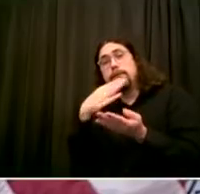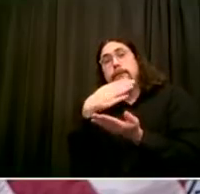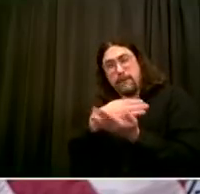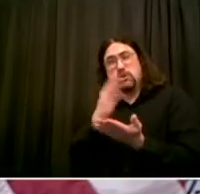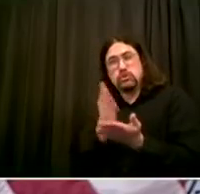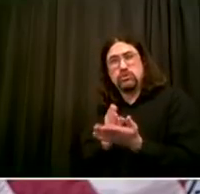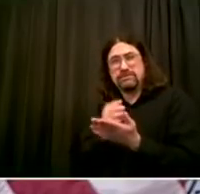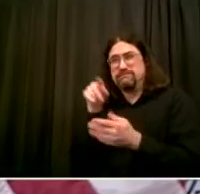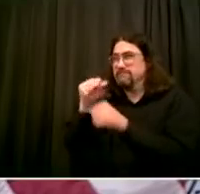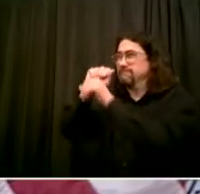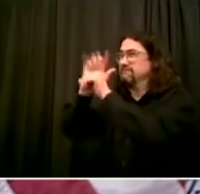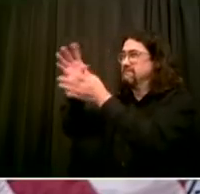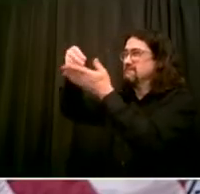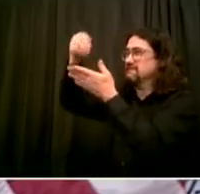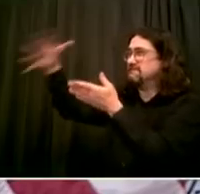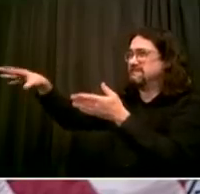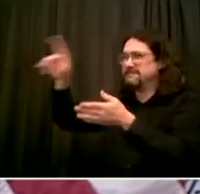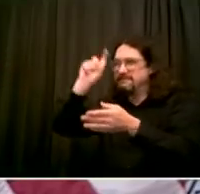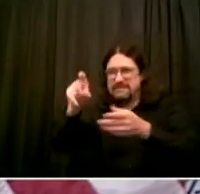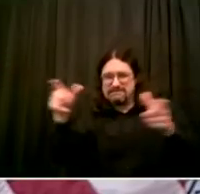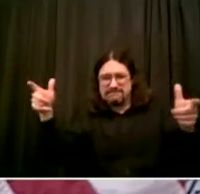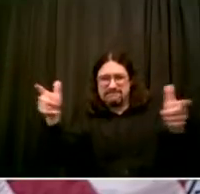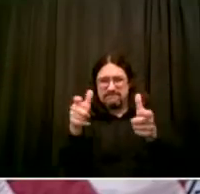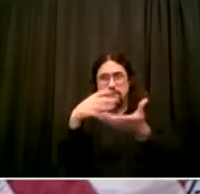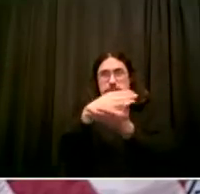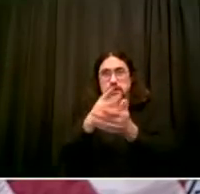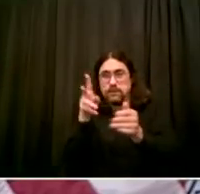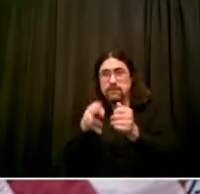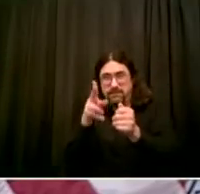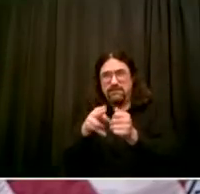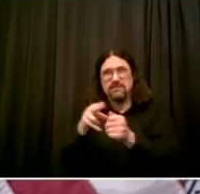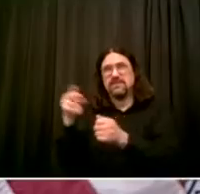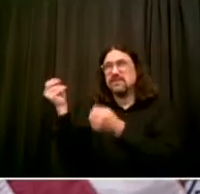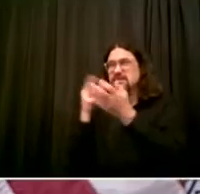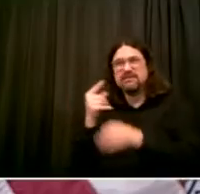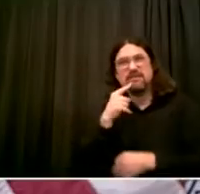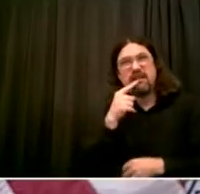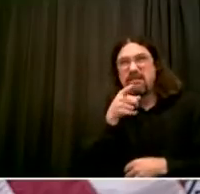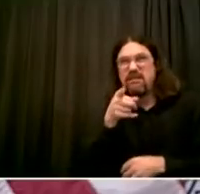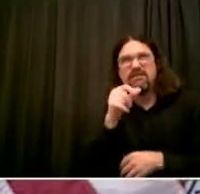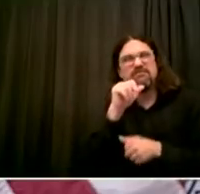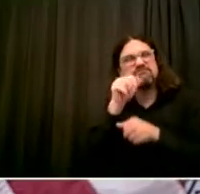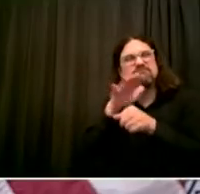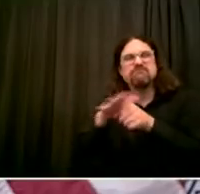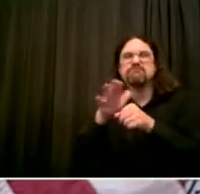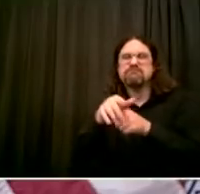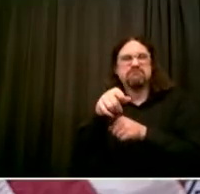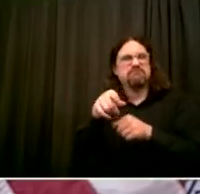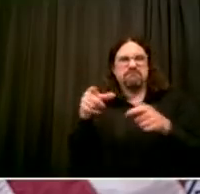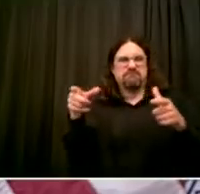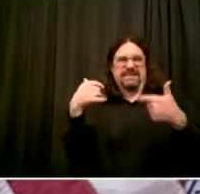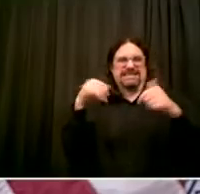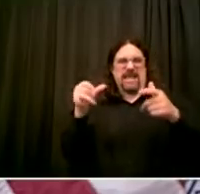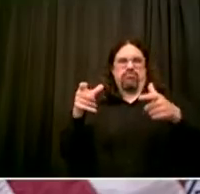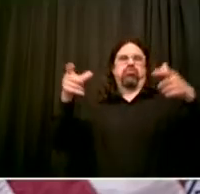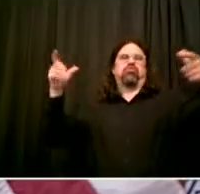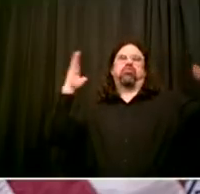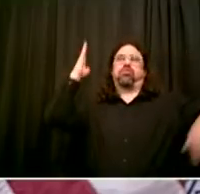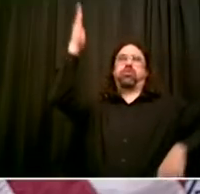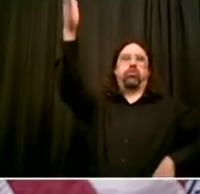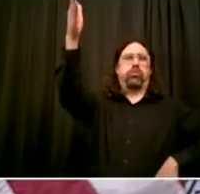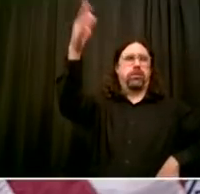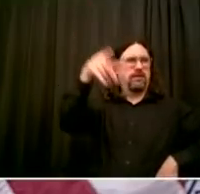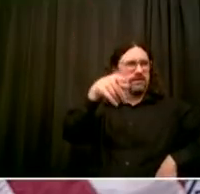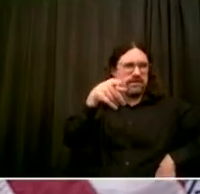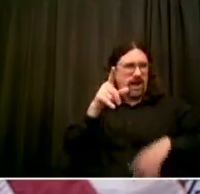to help the city close this budget deficit. Jeff, you know, in the executive budget in April, we did